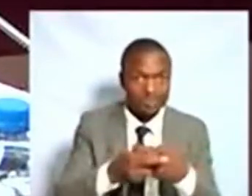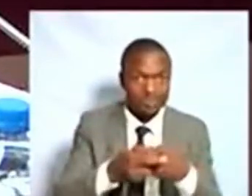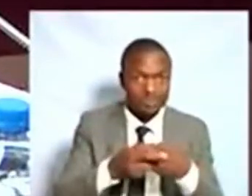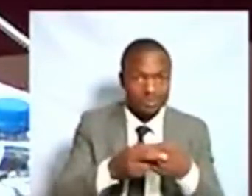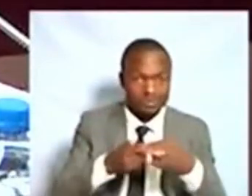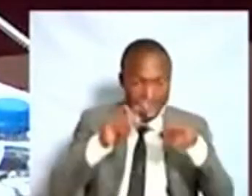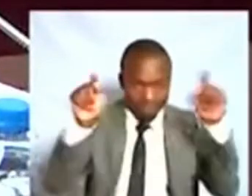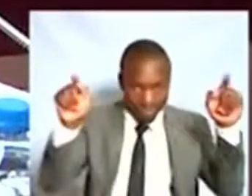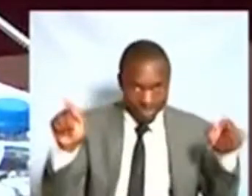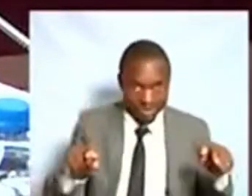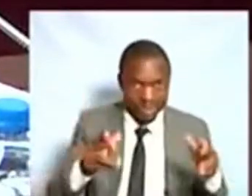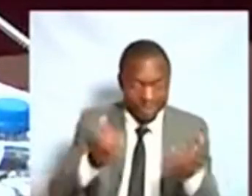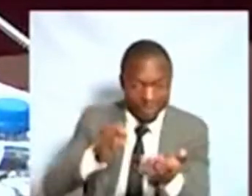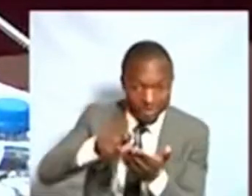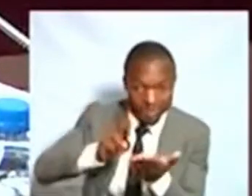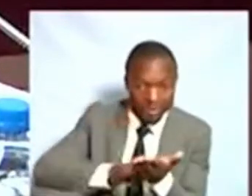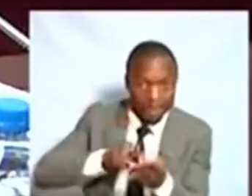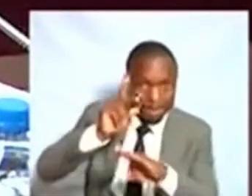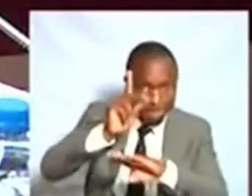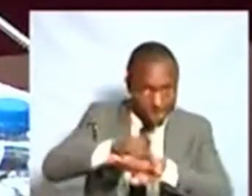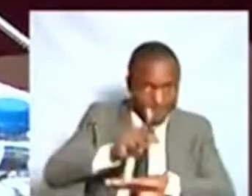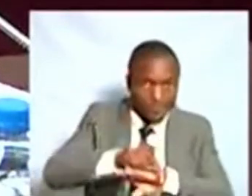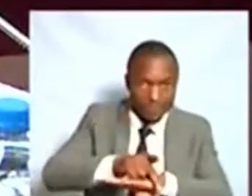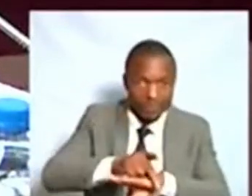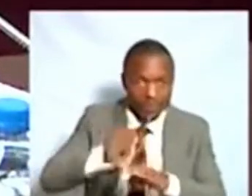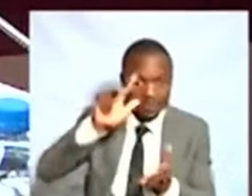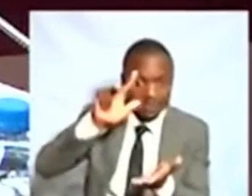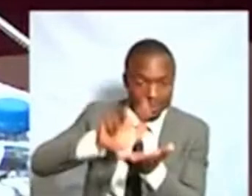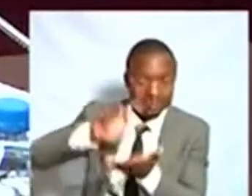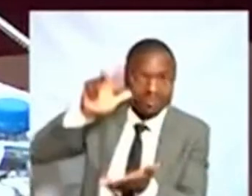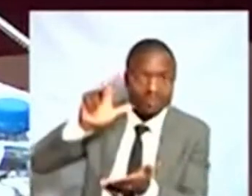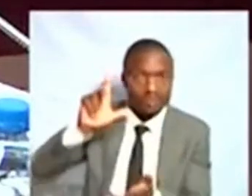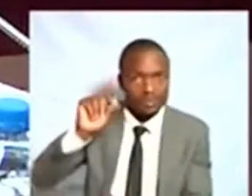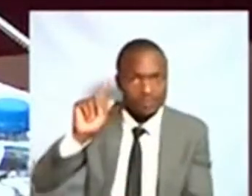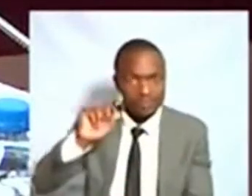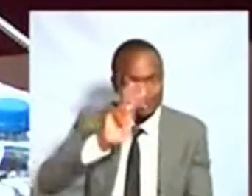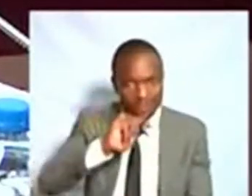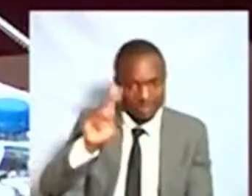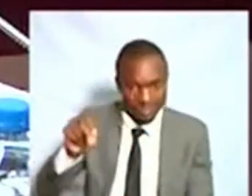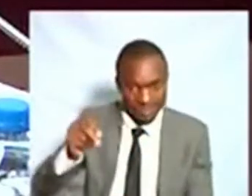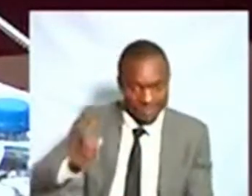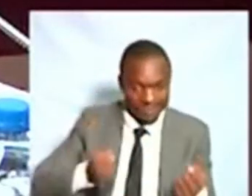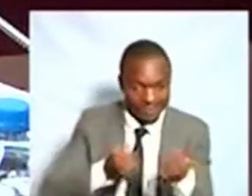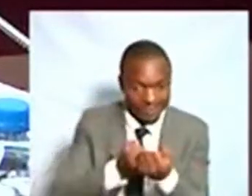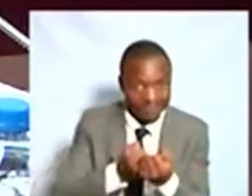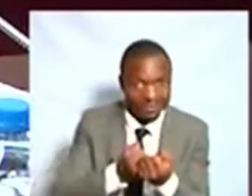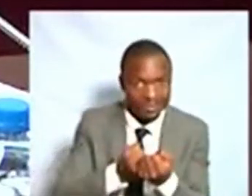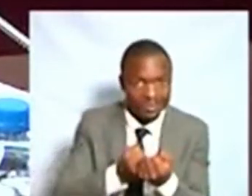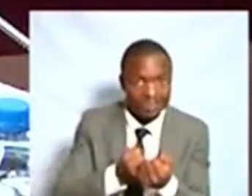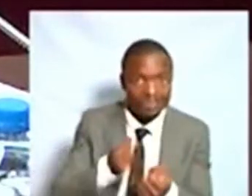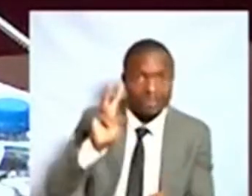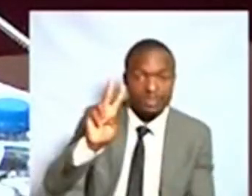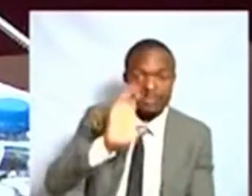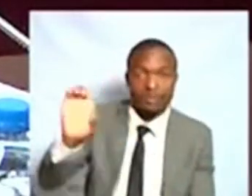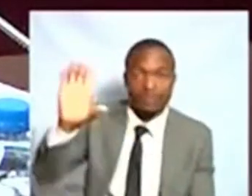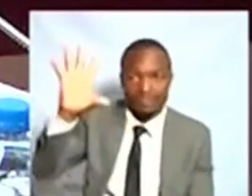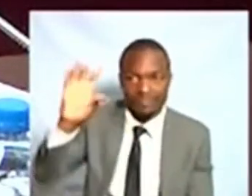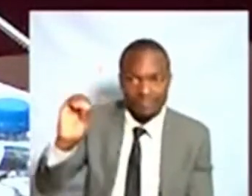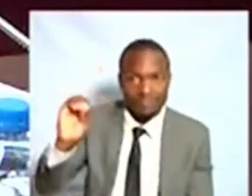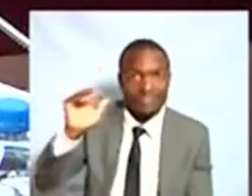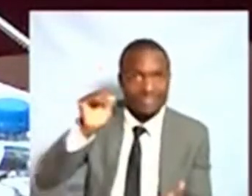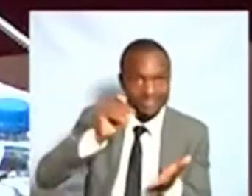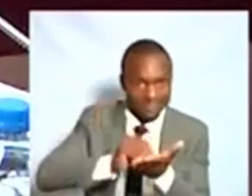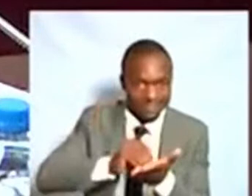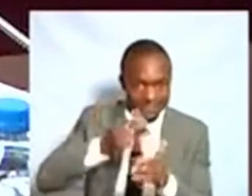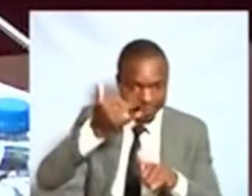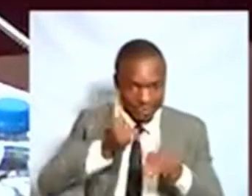Council wishes to report that the project had been approved for the 2022 funding amounting to 250,000